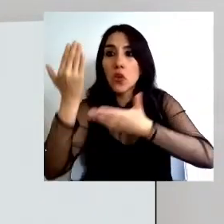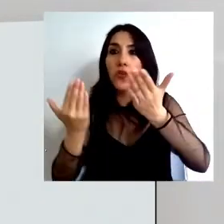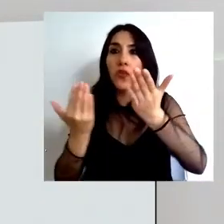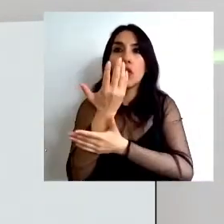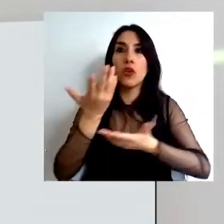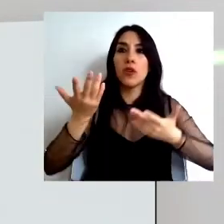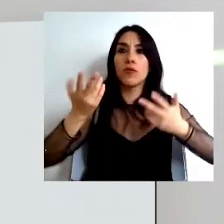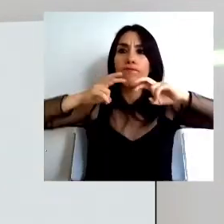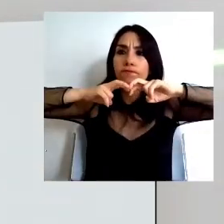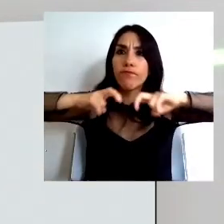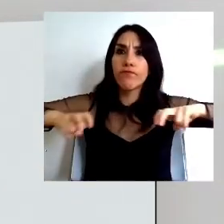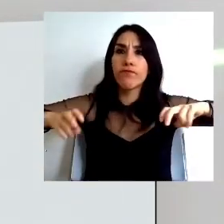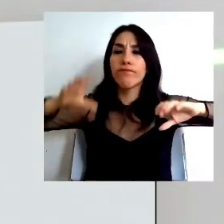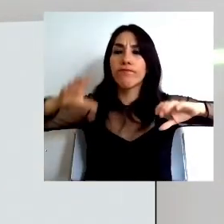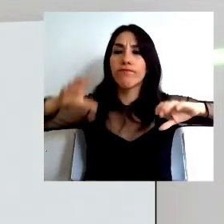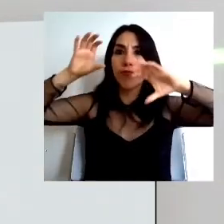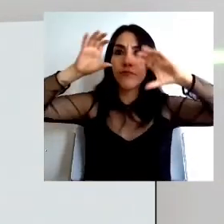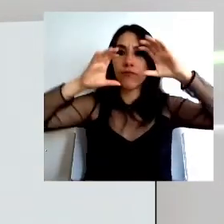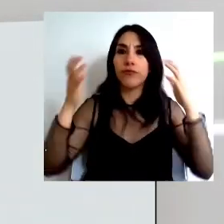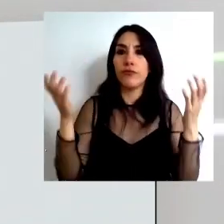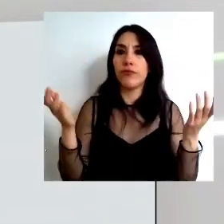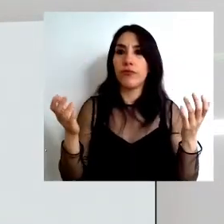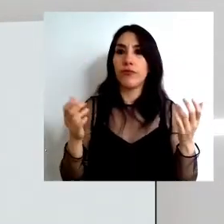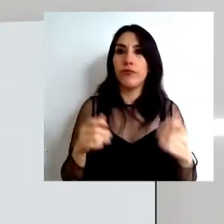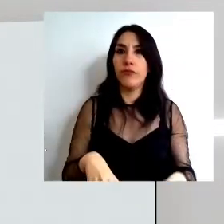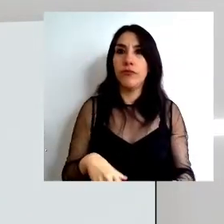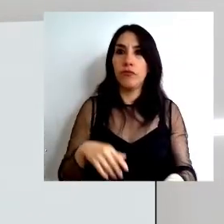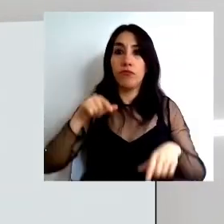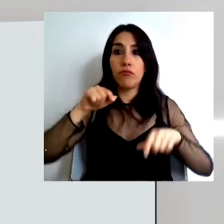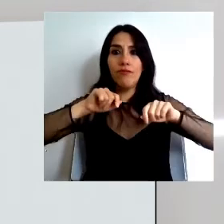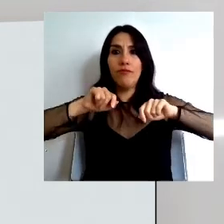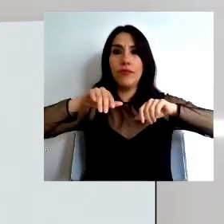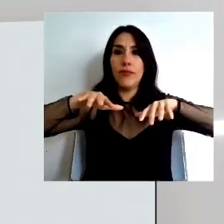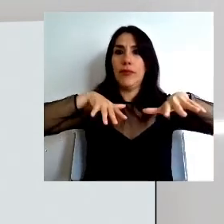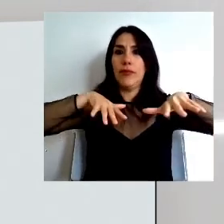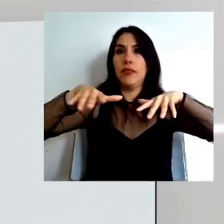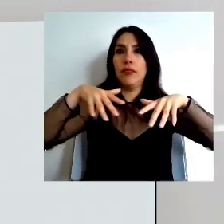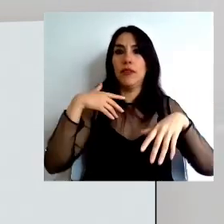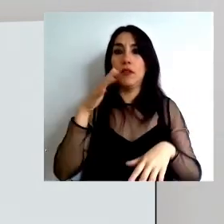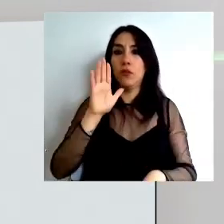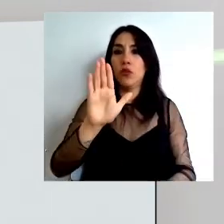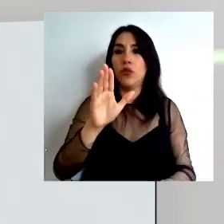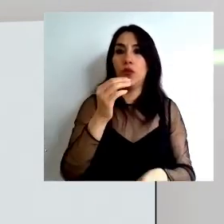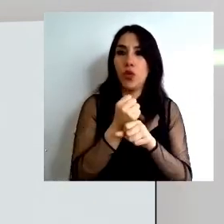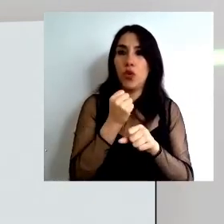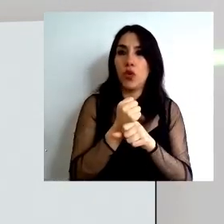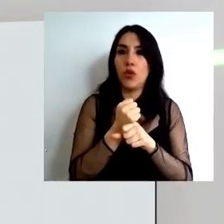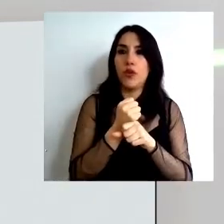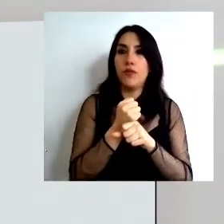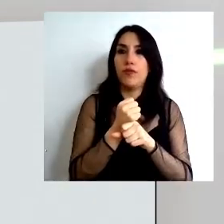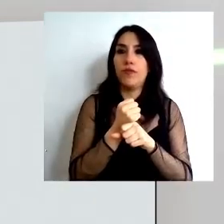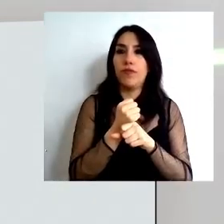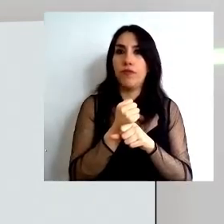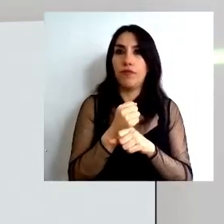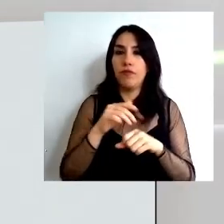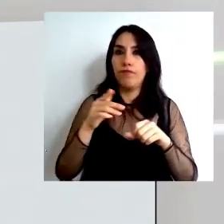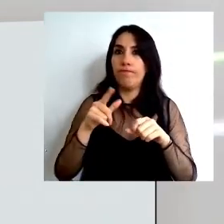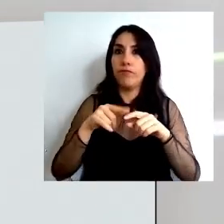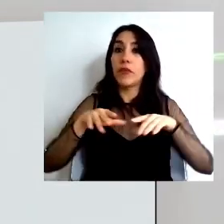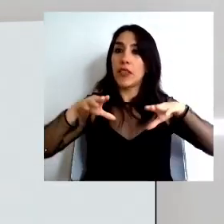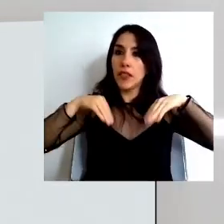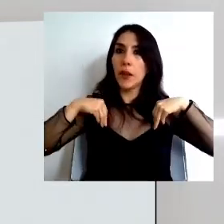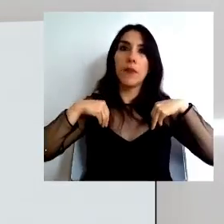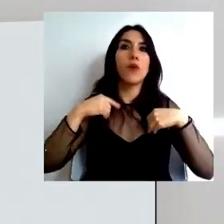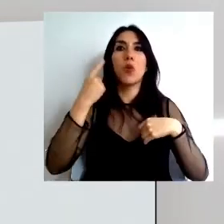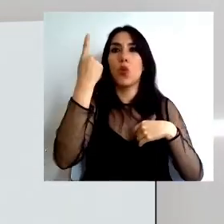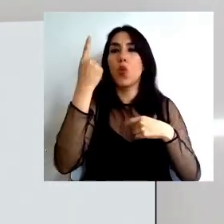But perhaps you can also implement a proven solution like the one that Walburga was describing, and there are many